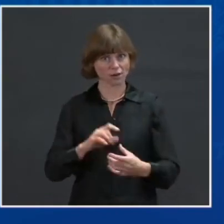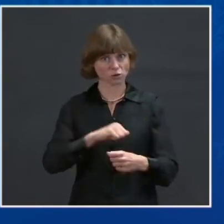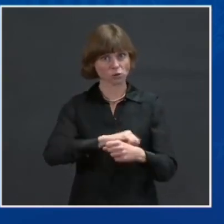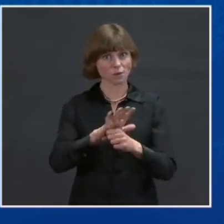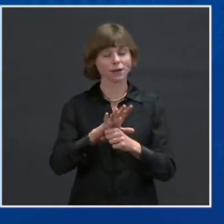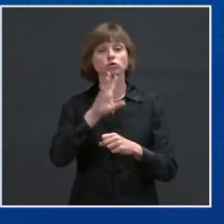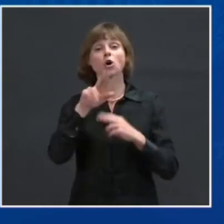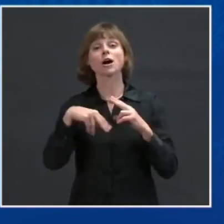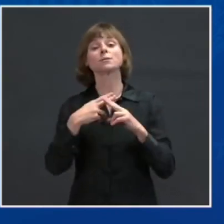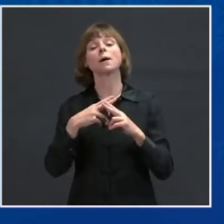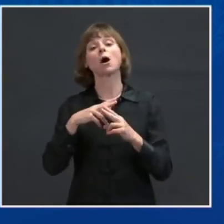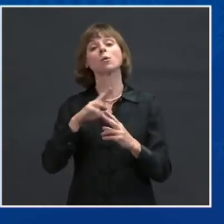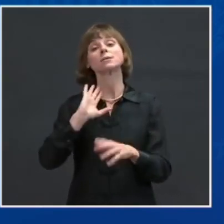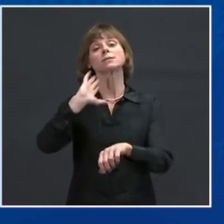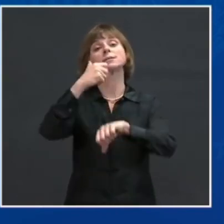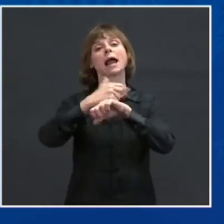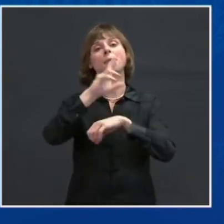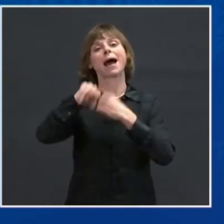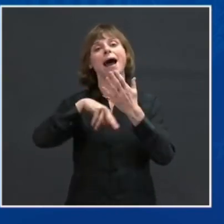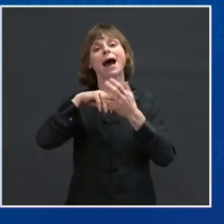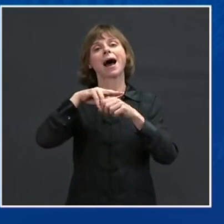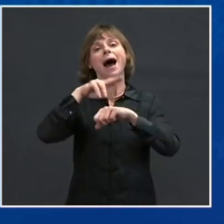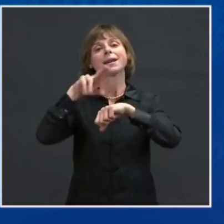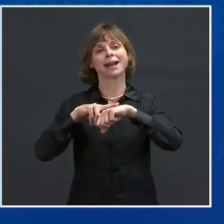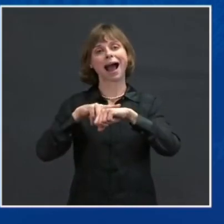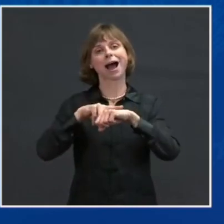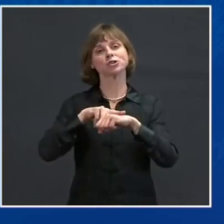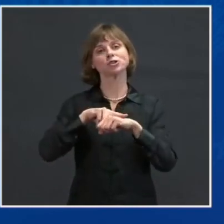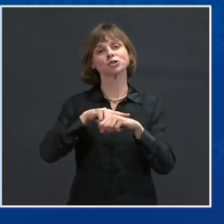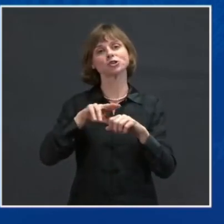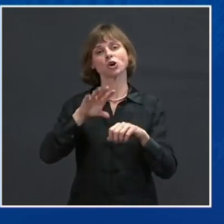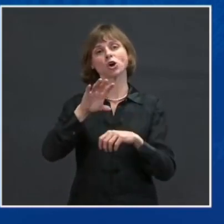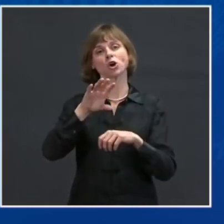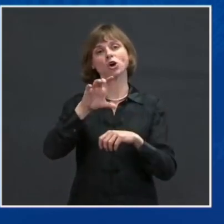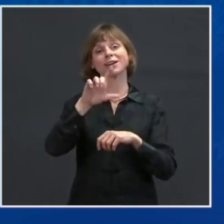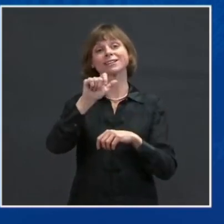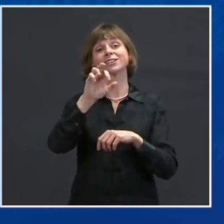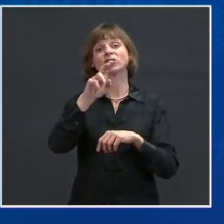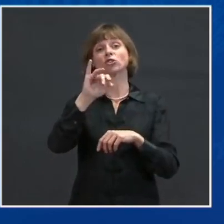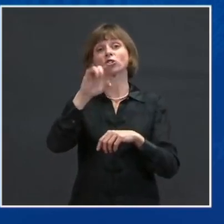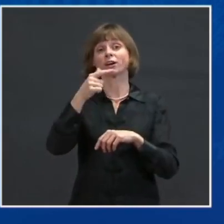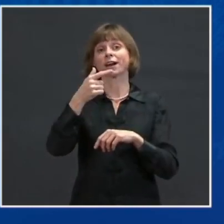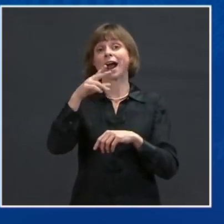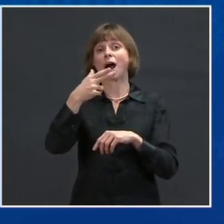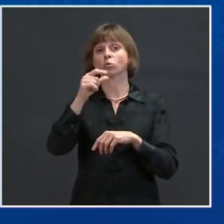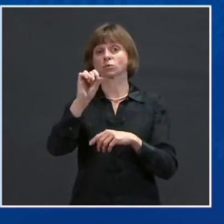national clearinghouse for vaccine information that would either be available online or through a hotline. Can you